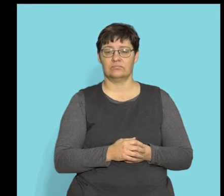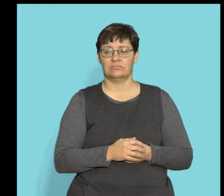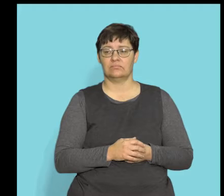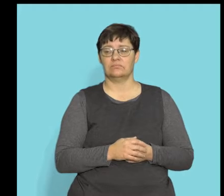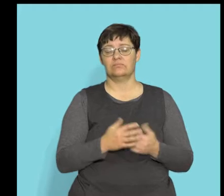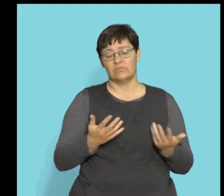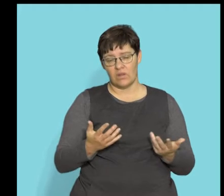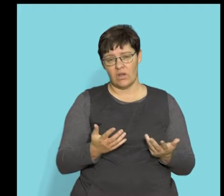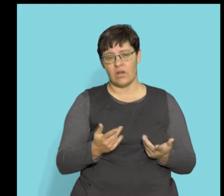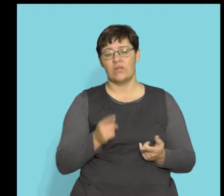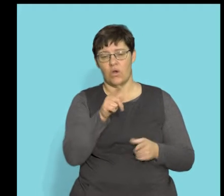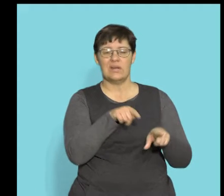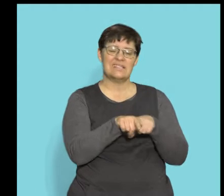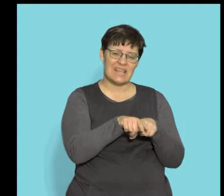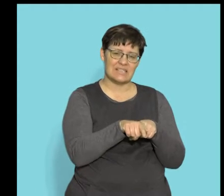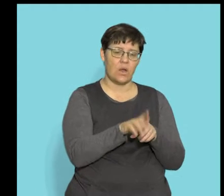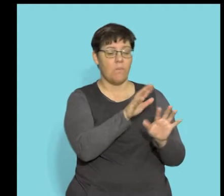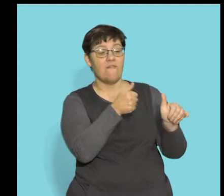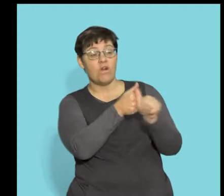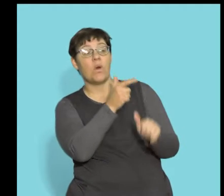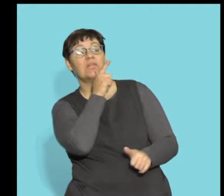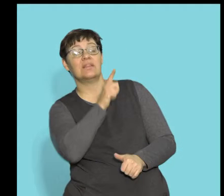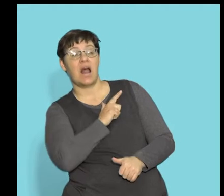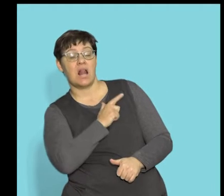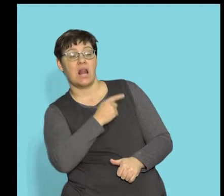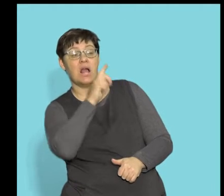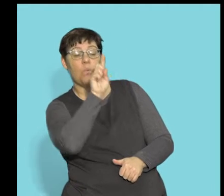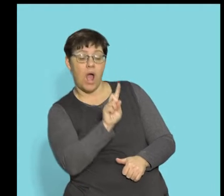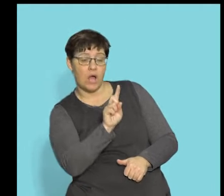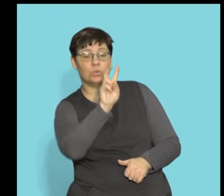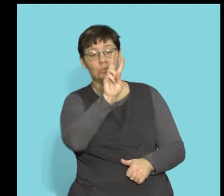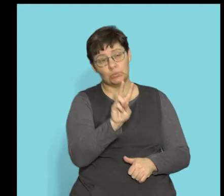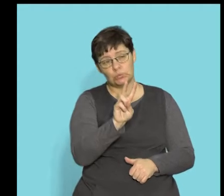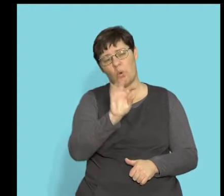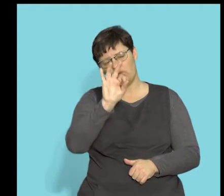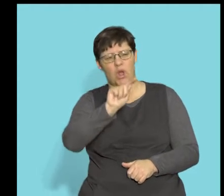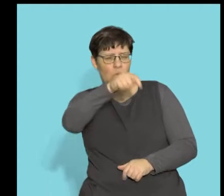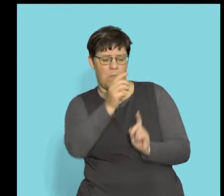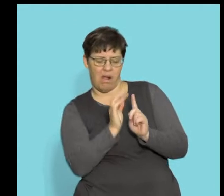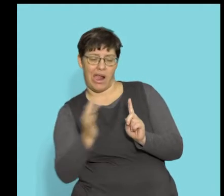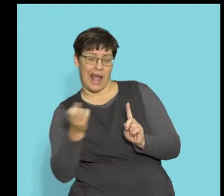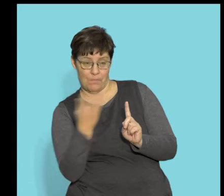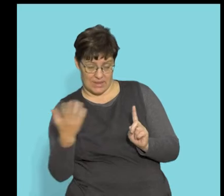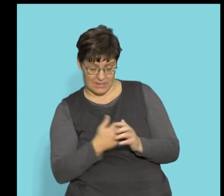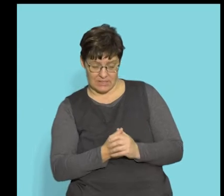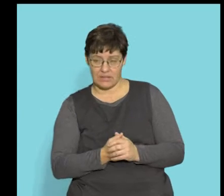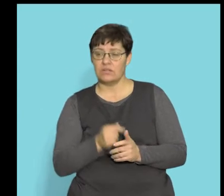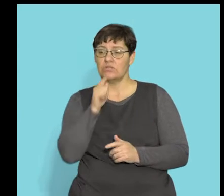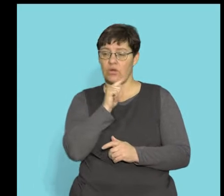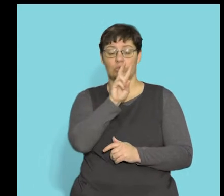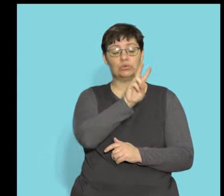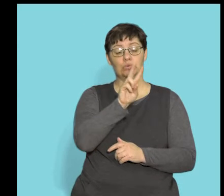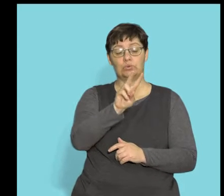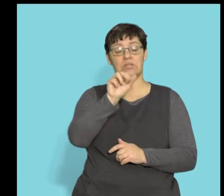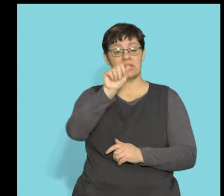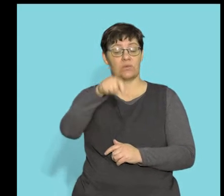And I've rounded to the second decimal place. In your test, you'll be following the instruction with regards to the rounding that you need to use. So it's